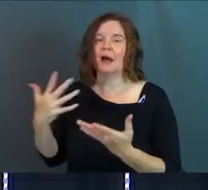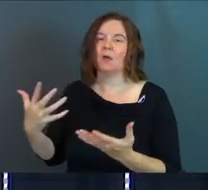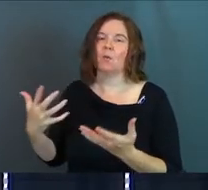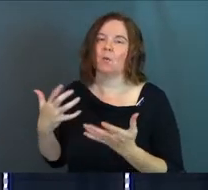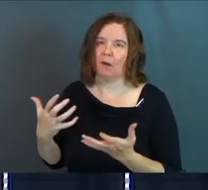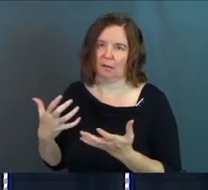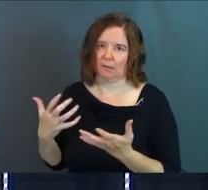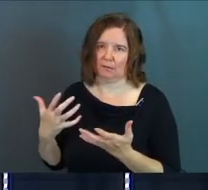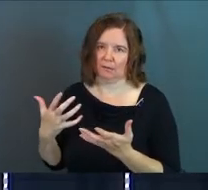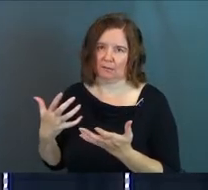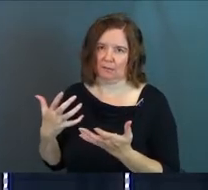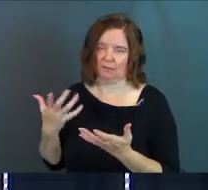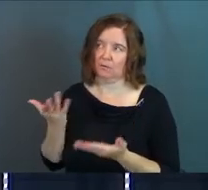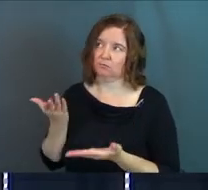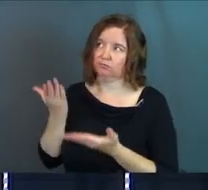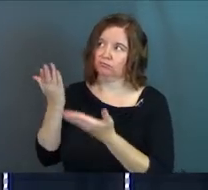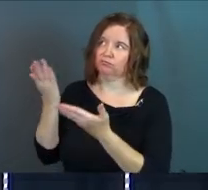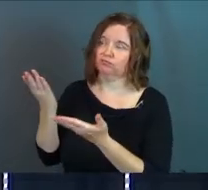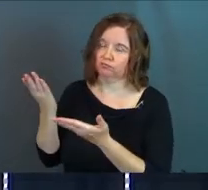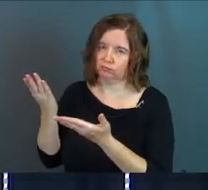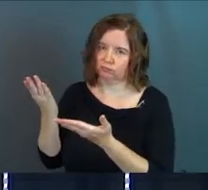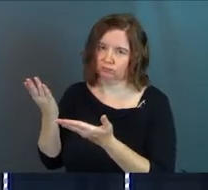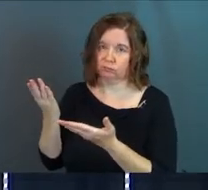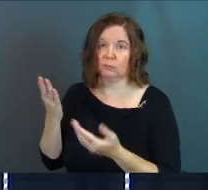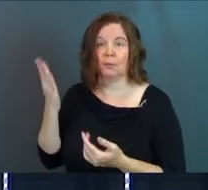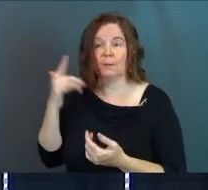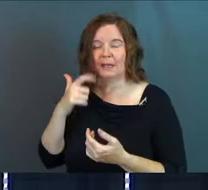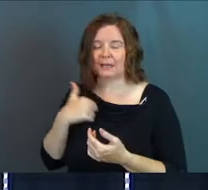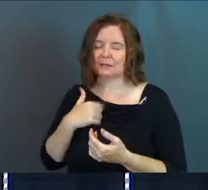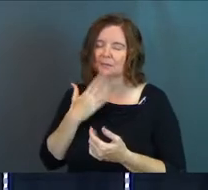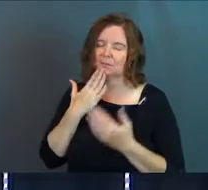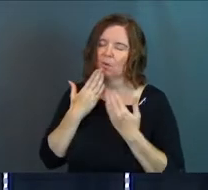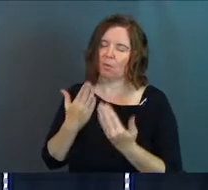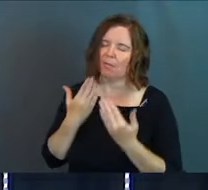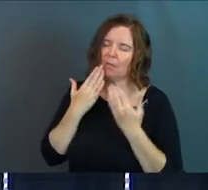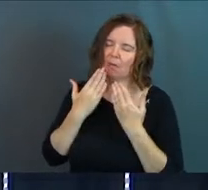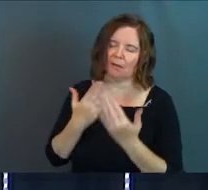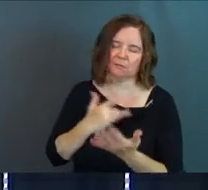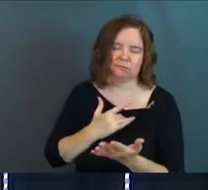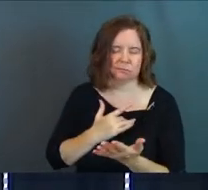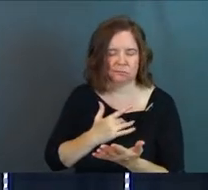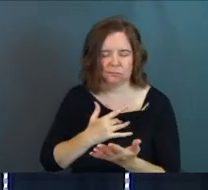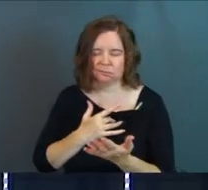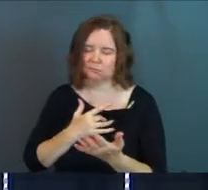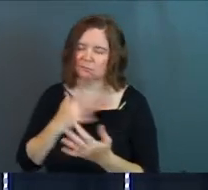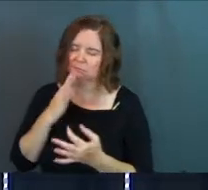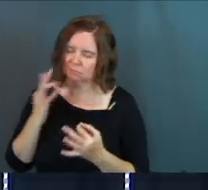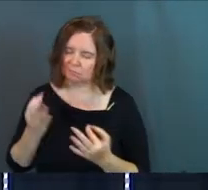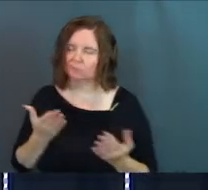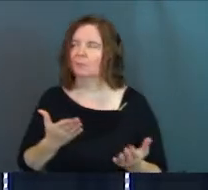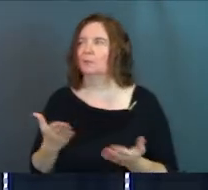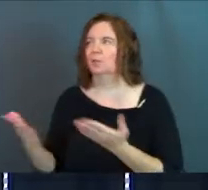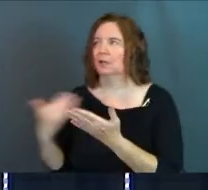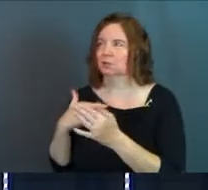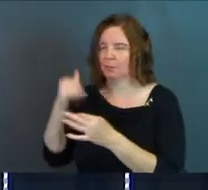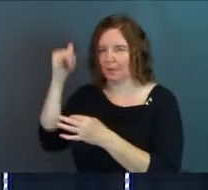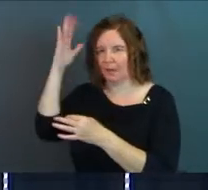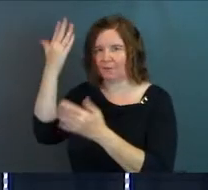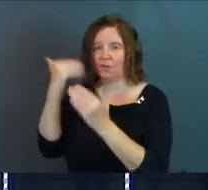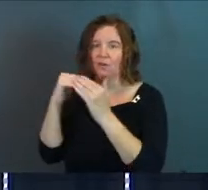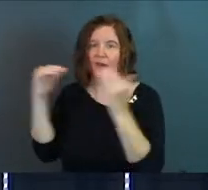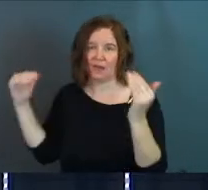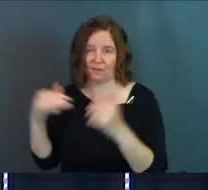it. I brought this today because I'm so thankful. I've chosen to bring this to my Father in